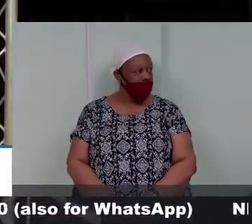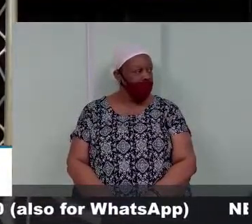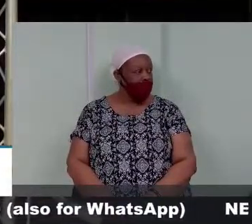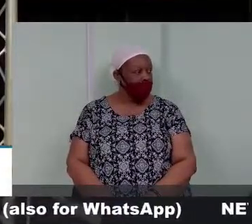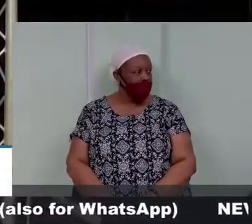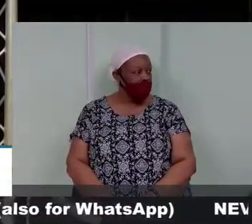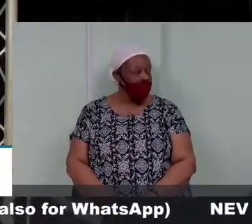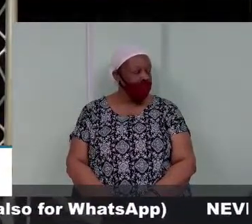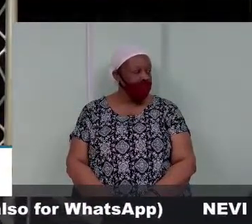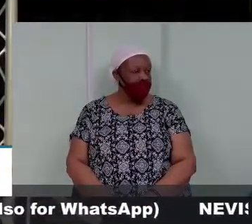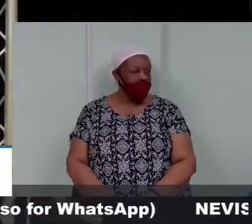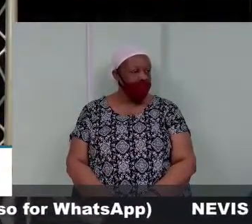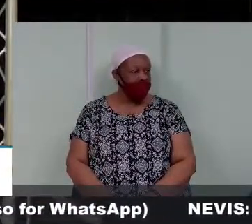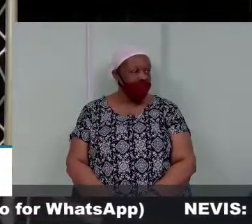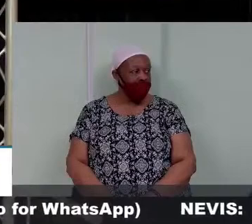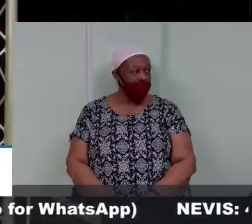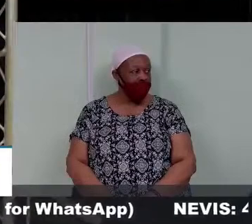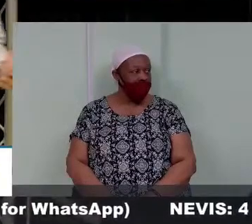Superintendent.